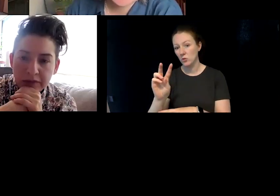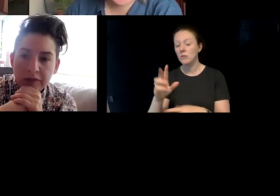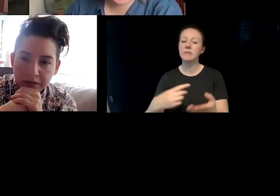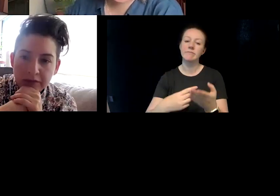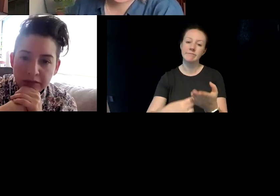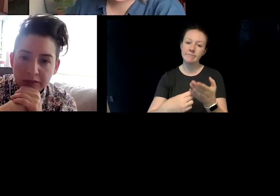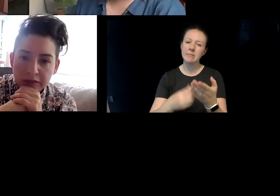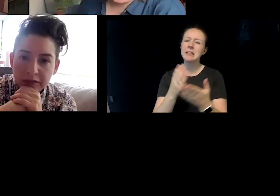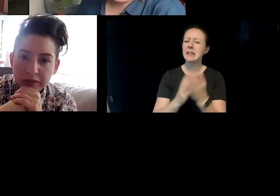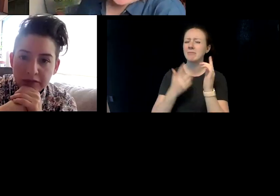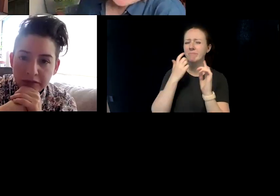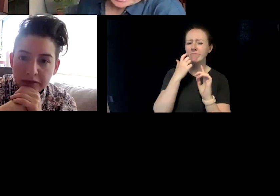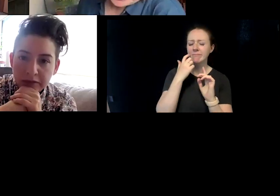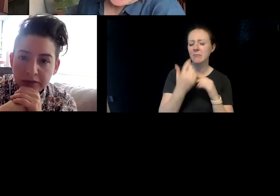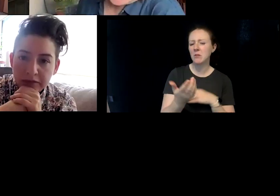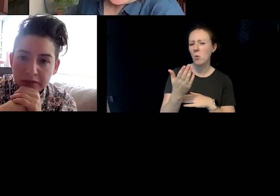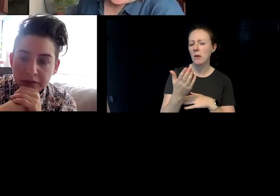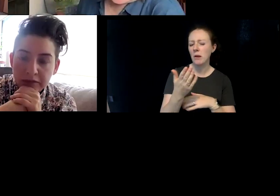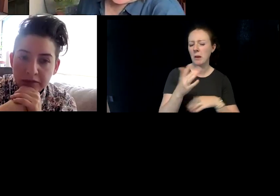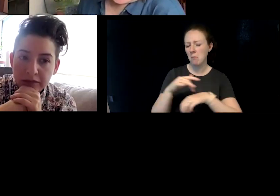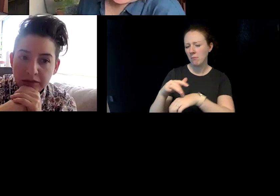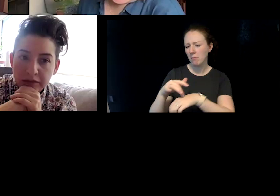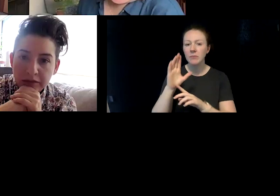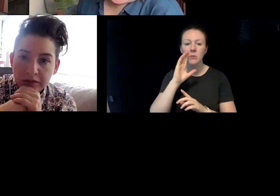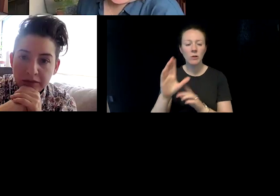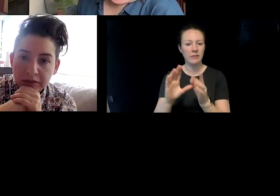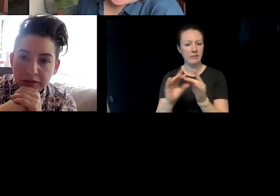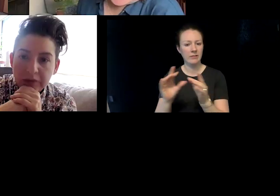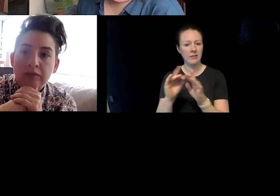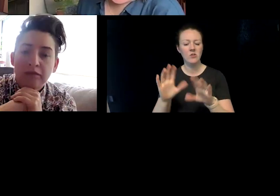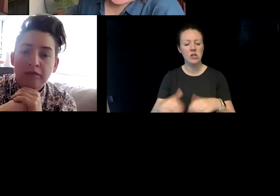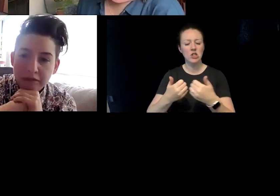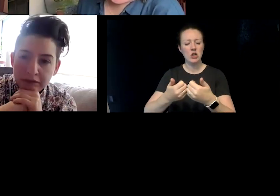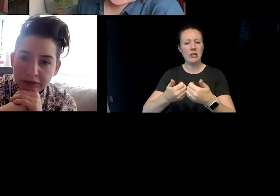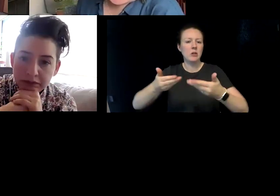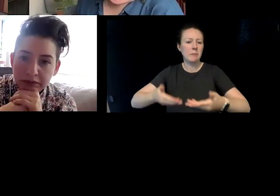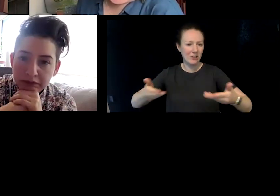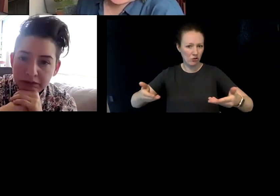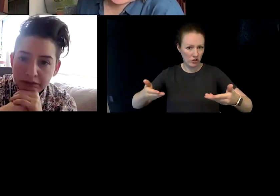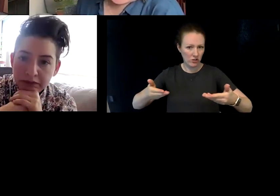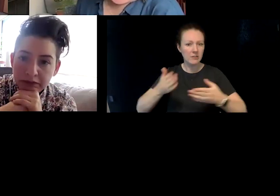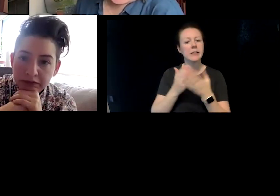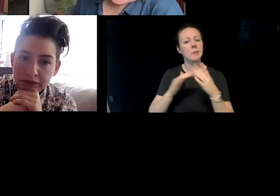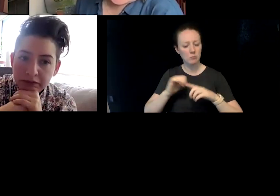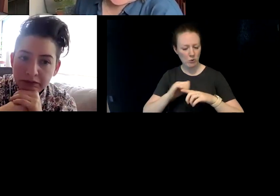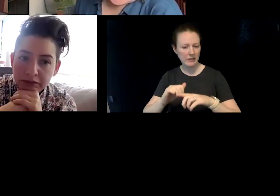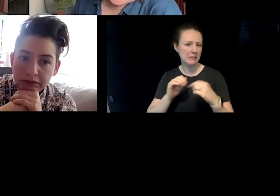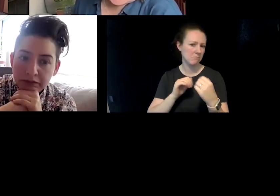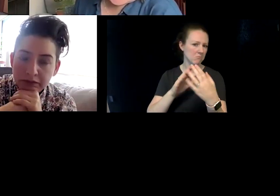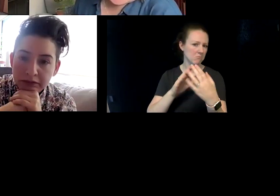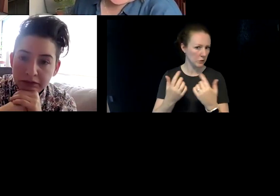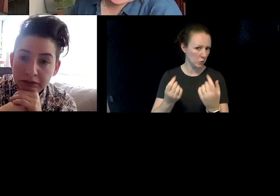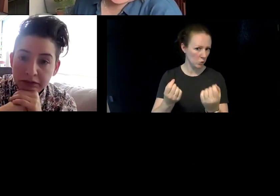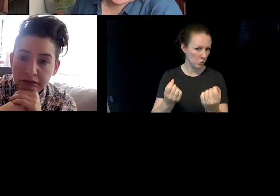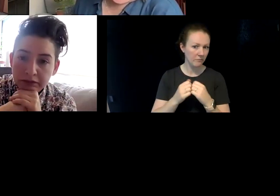of these things we've talked about today, around specifically working with challenging material and practices around that. And for